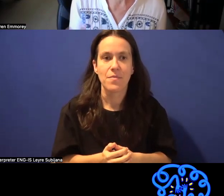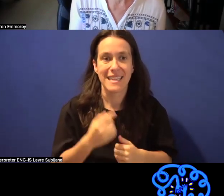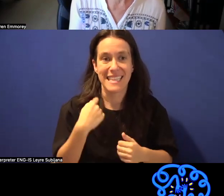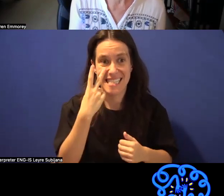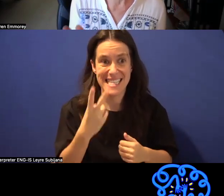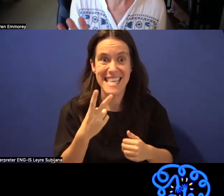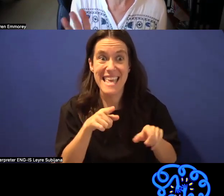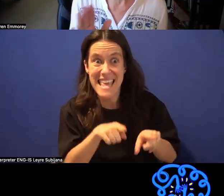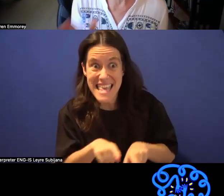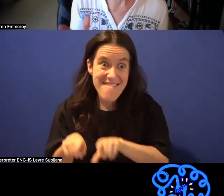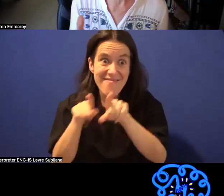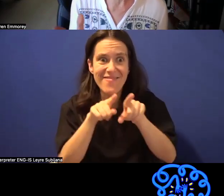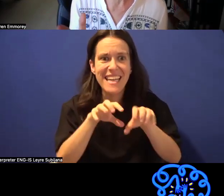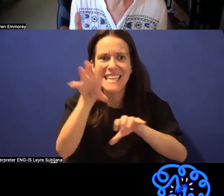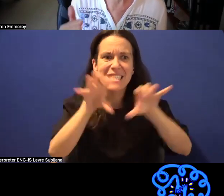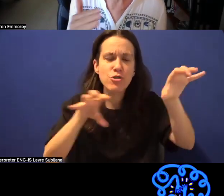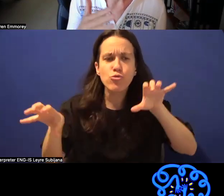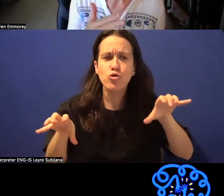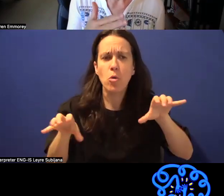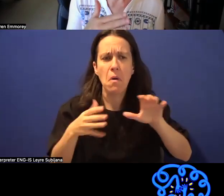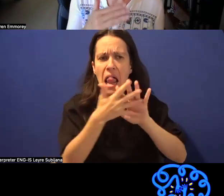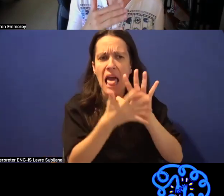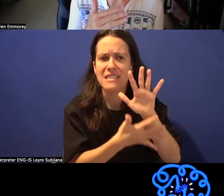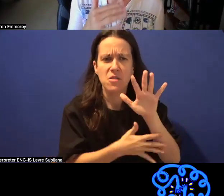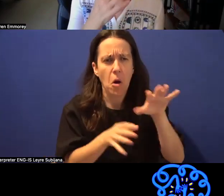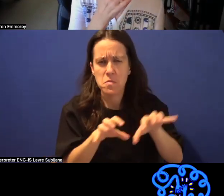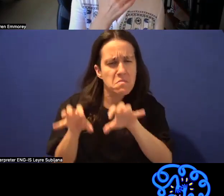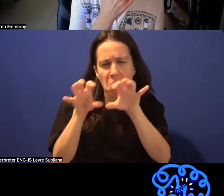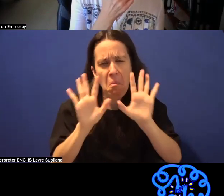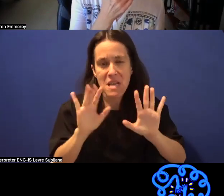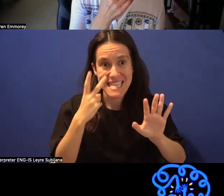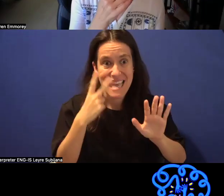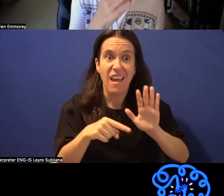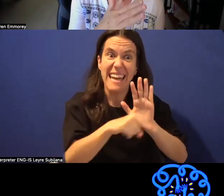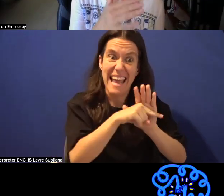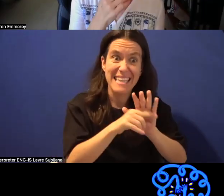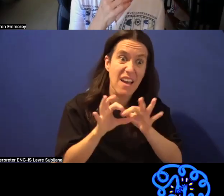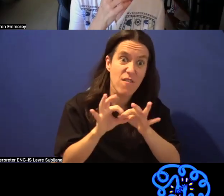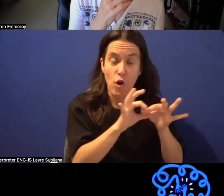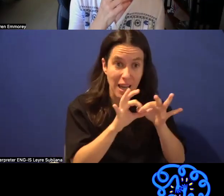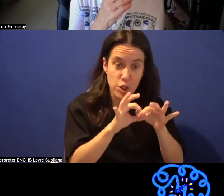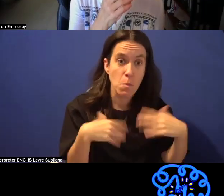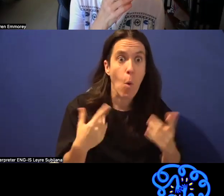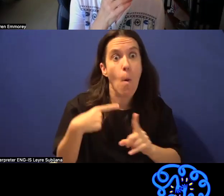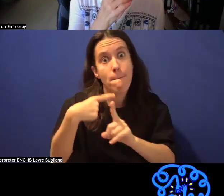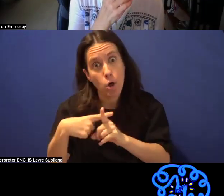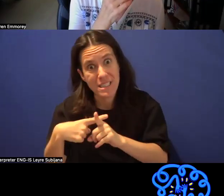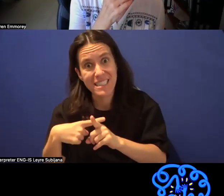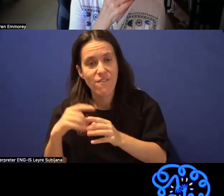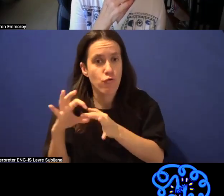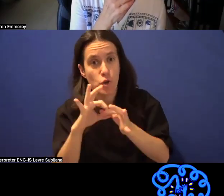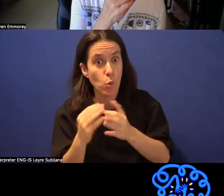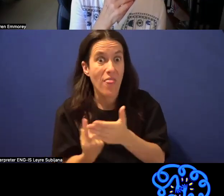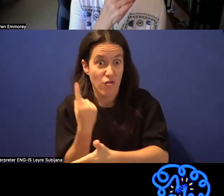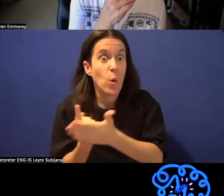of iconicity across the lexicon. We see this negative relationship with, or positive relationship with frequency,